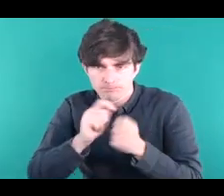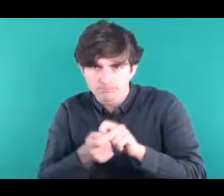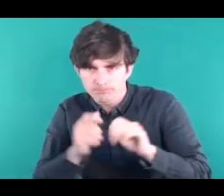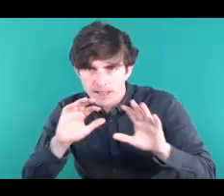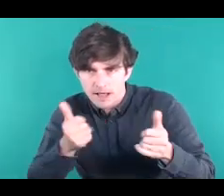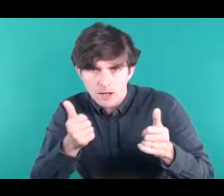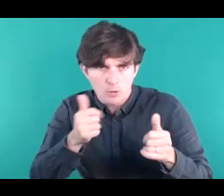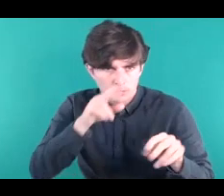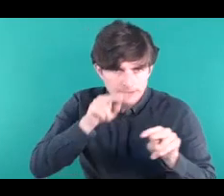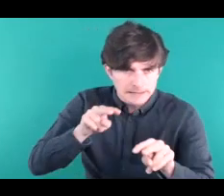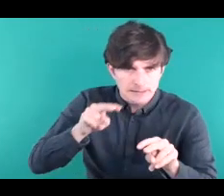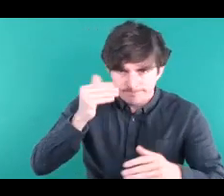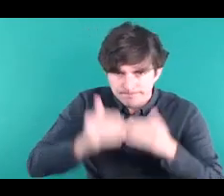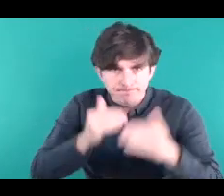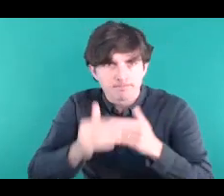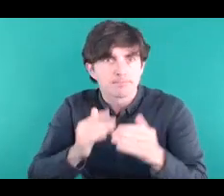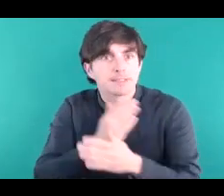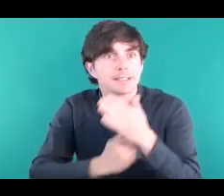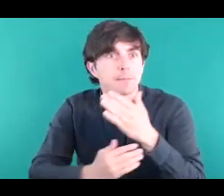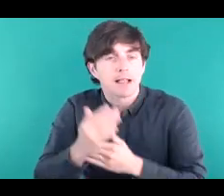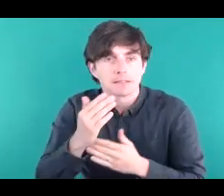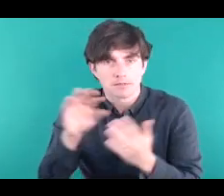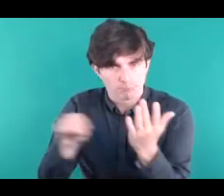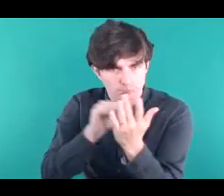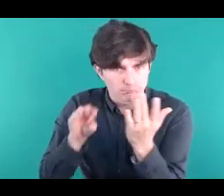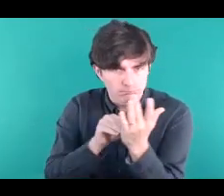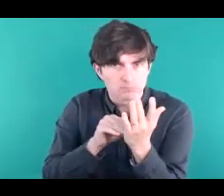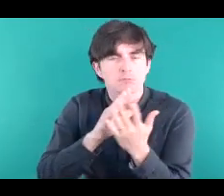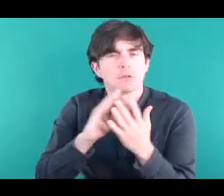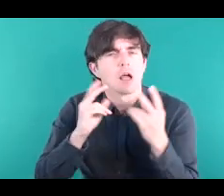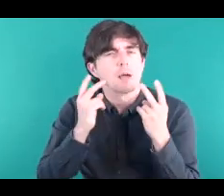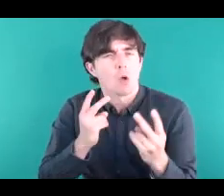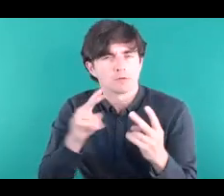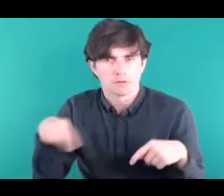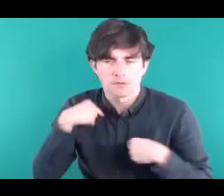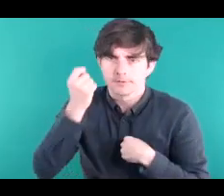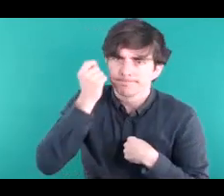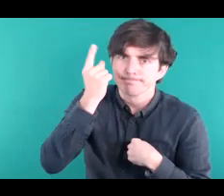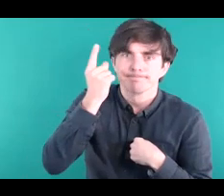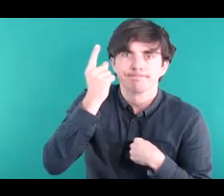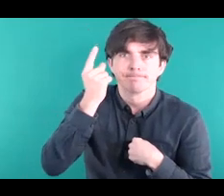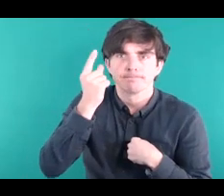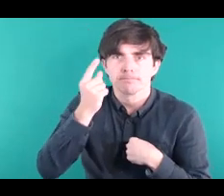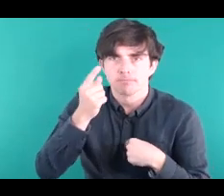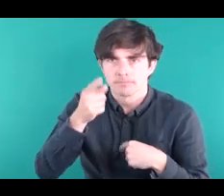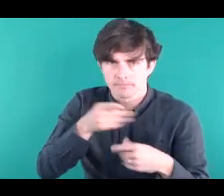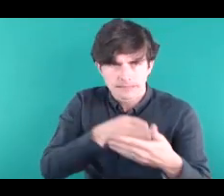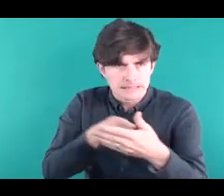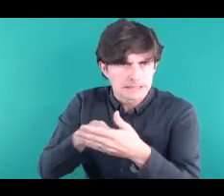to understand and to address the barrier for the economic empowerment of persons with disabilities.